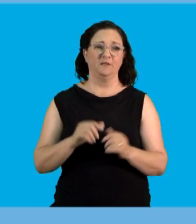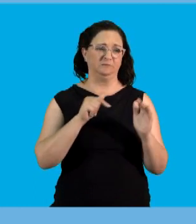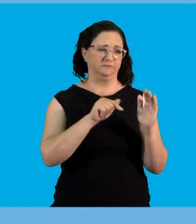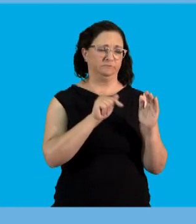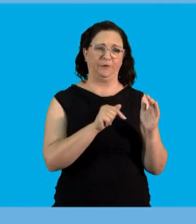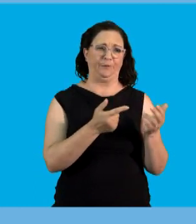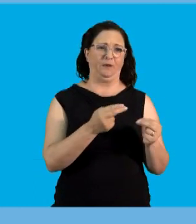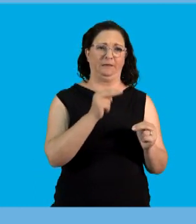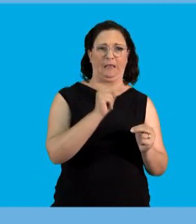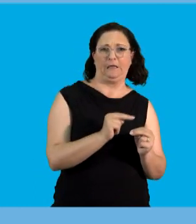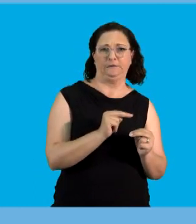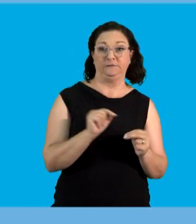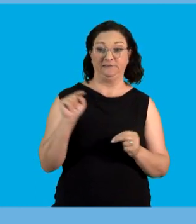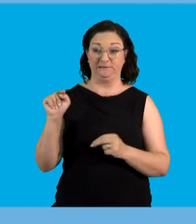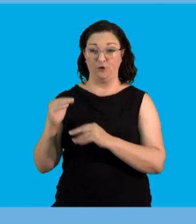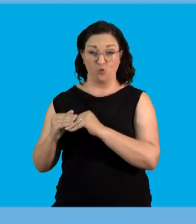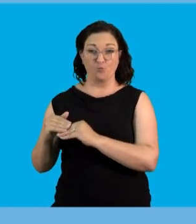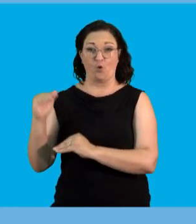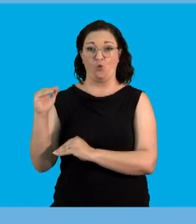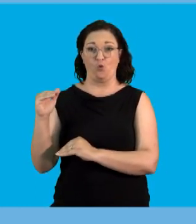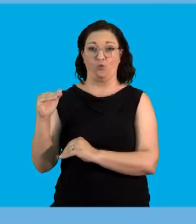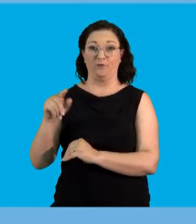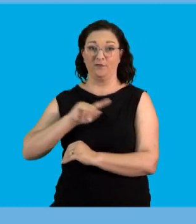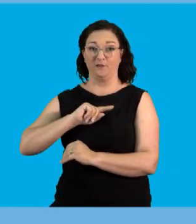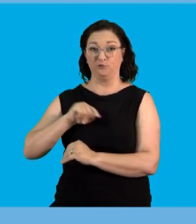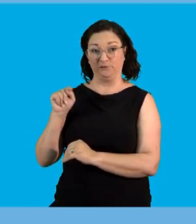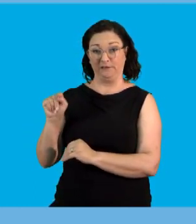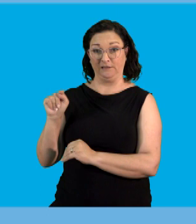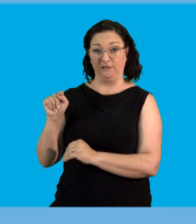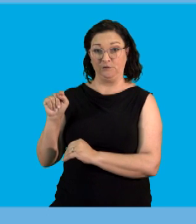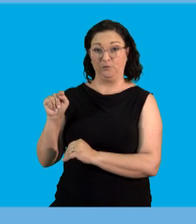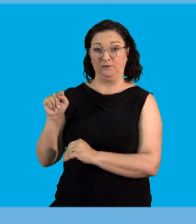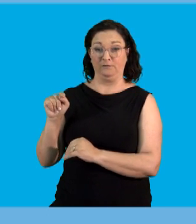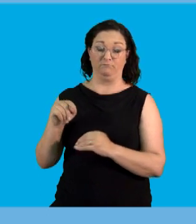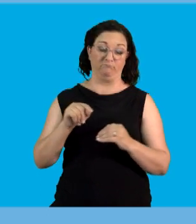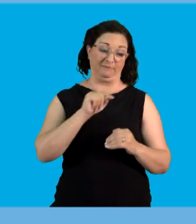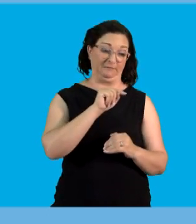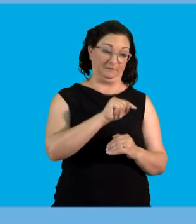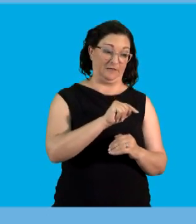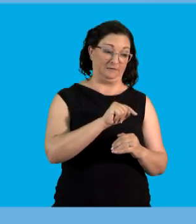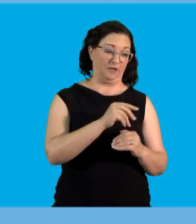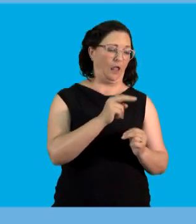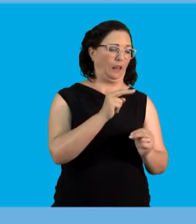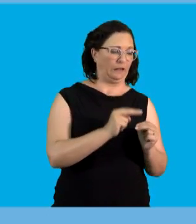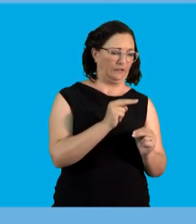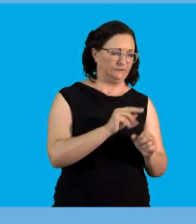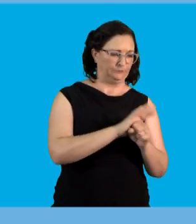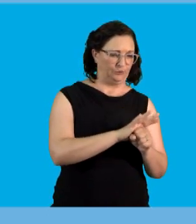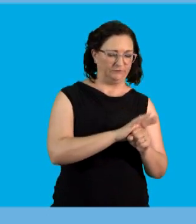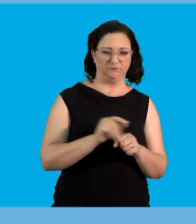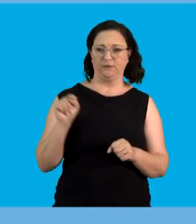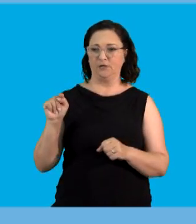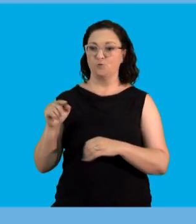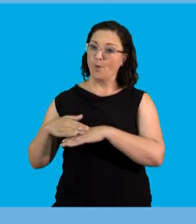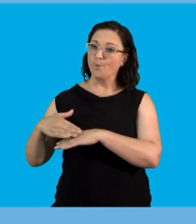less gas particles as compared to this one, which then means the pressure on this picture is lesser compared to the